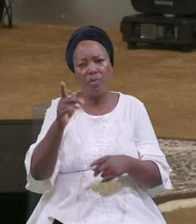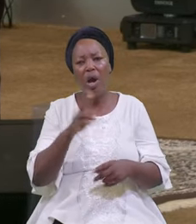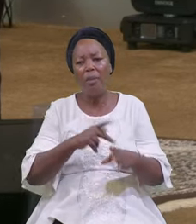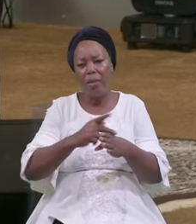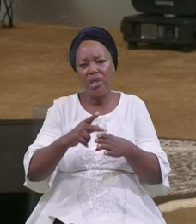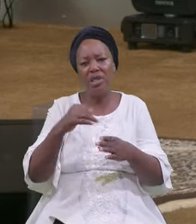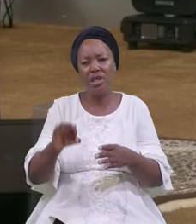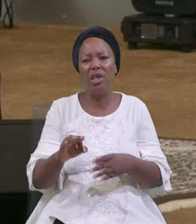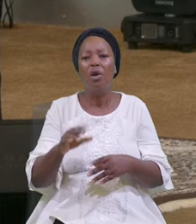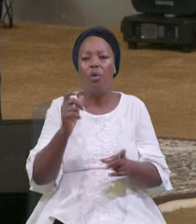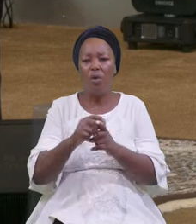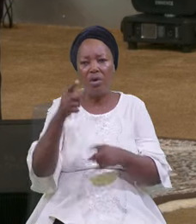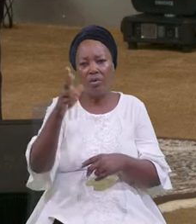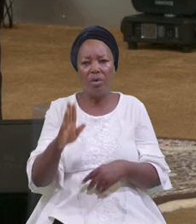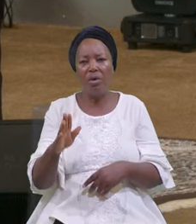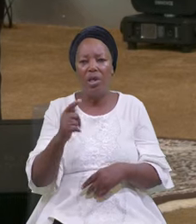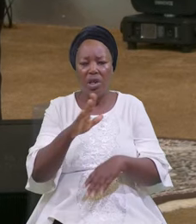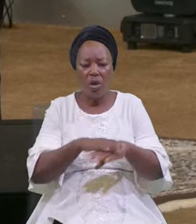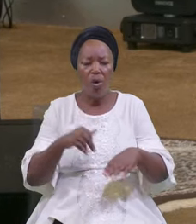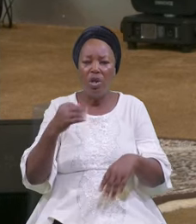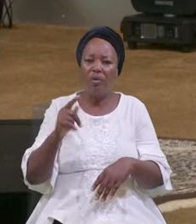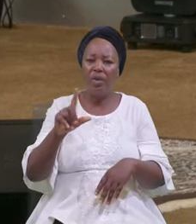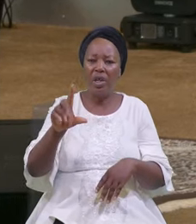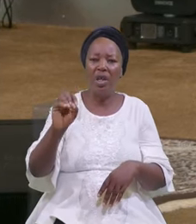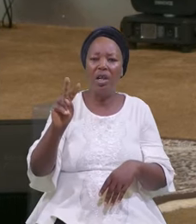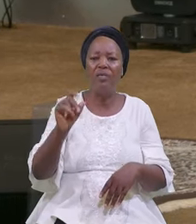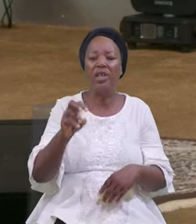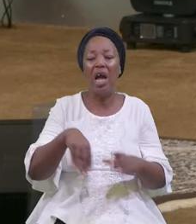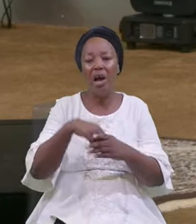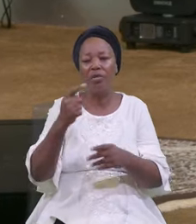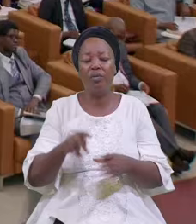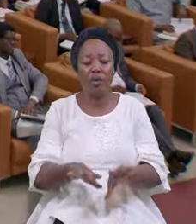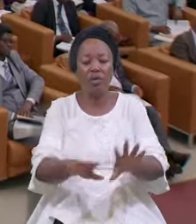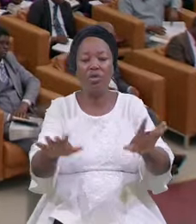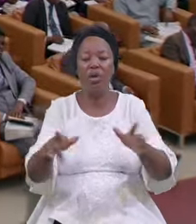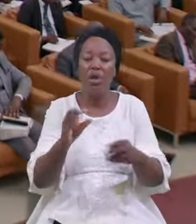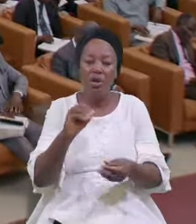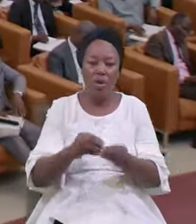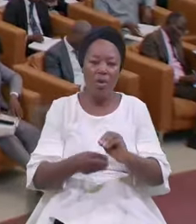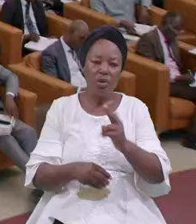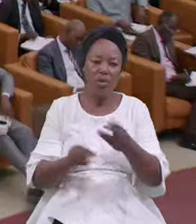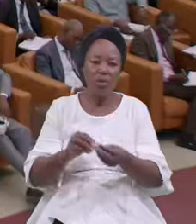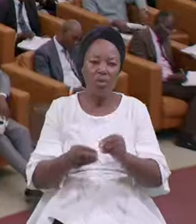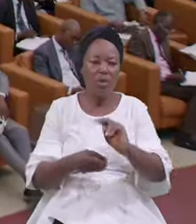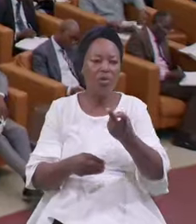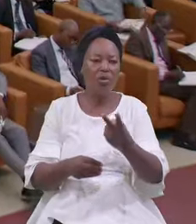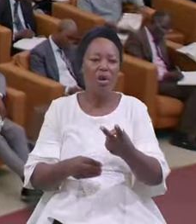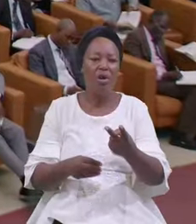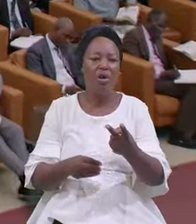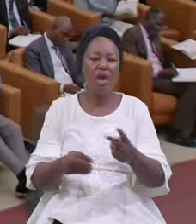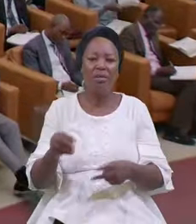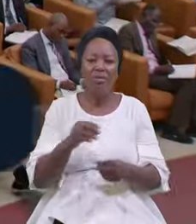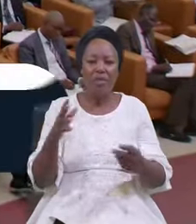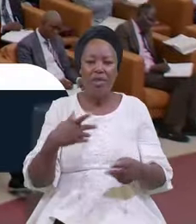of God. The calling of the Levites out of the congregation. Look at number two here. Number two here is